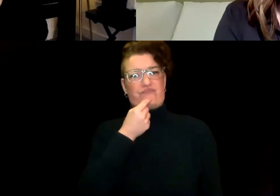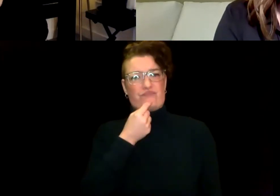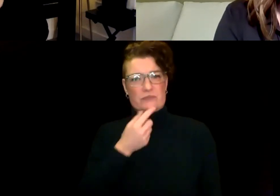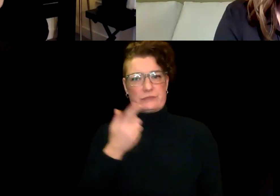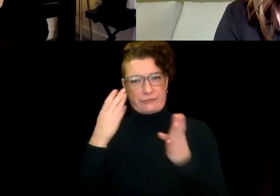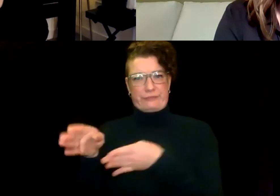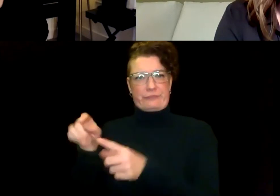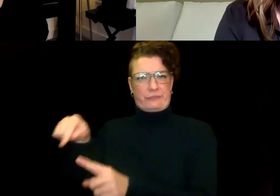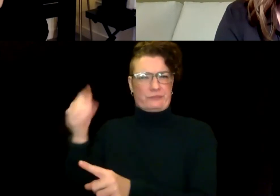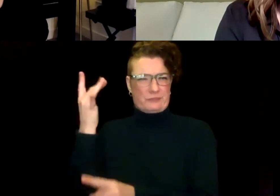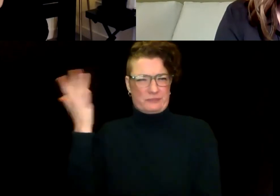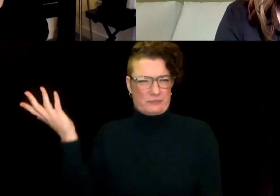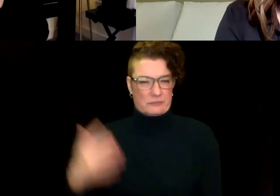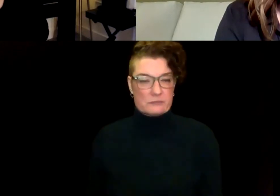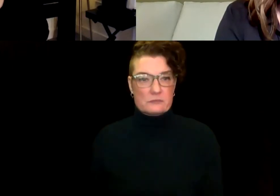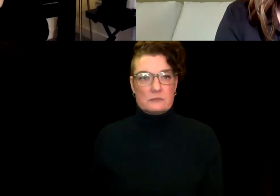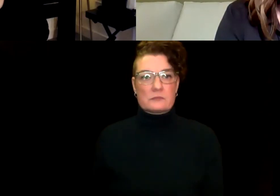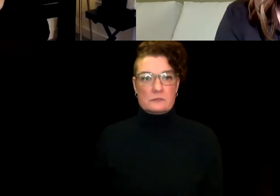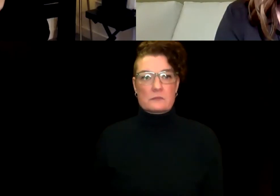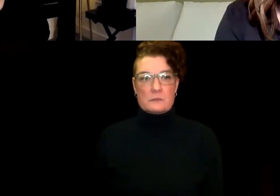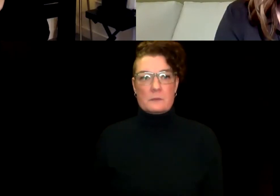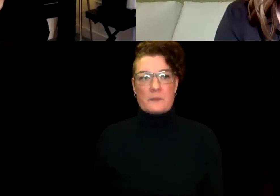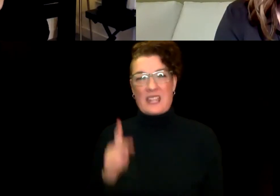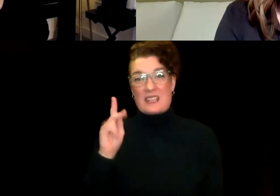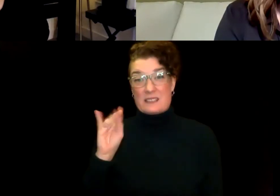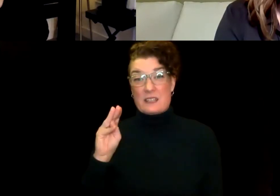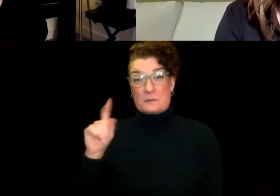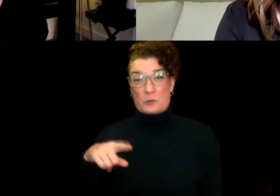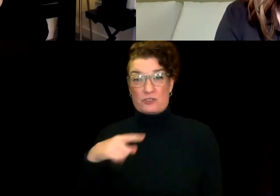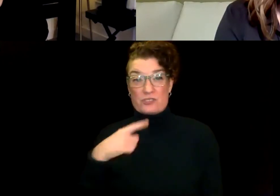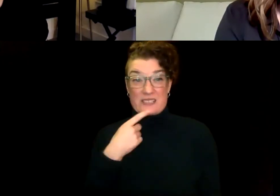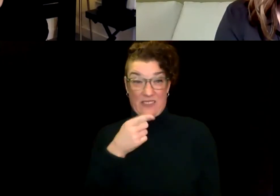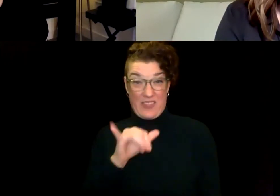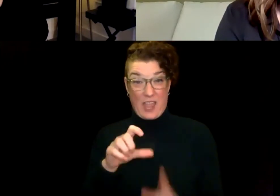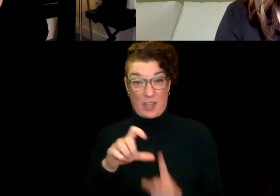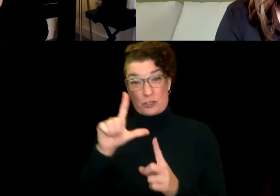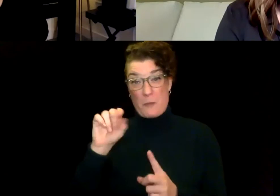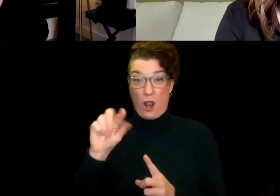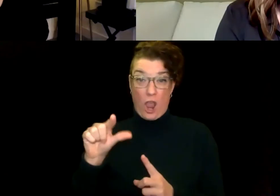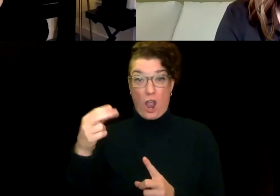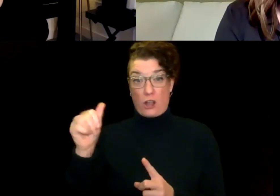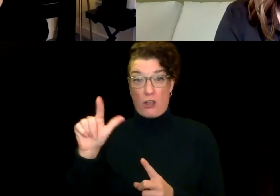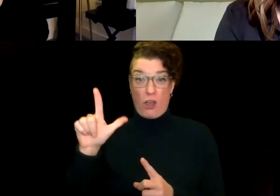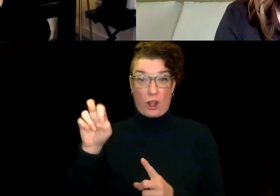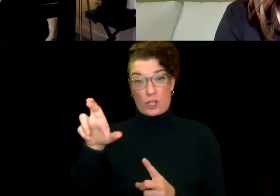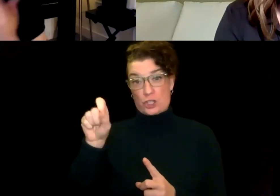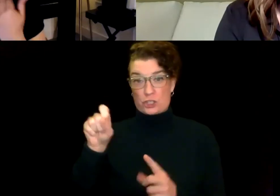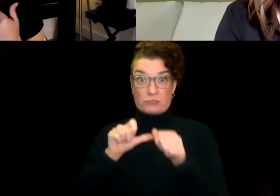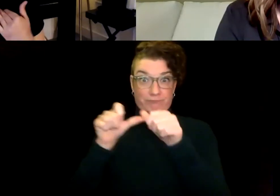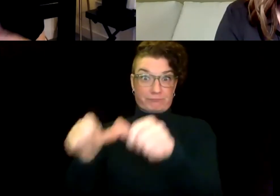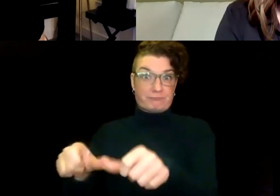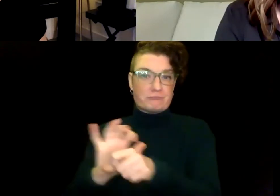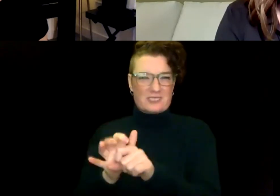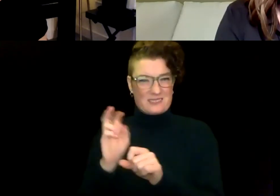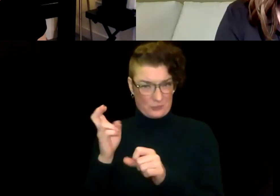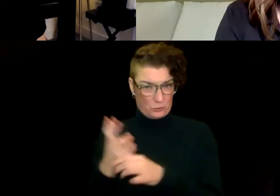and Kim's question was about, does it strike you the term long haulers is being used in an analogous way to